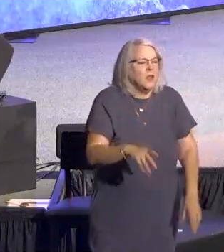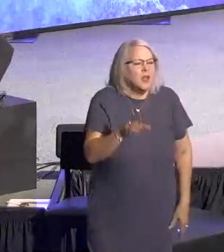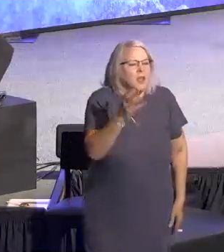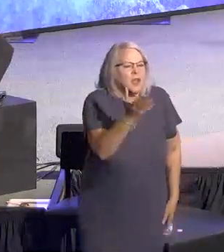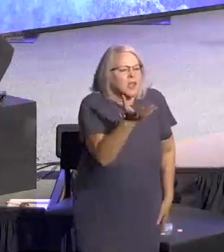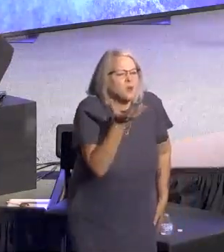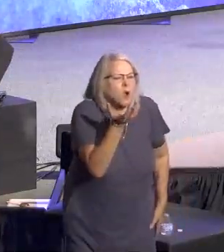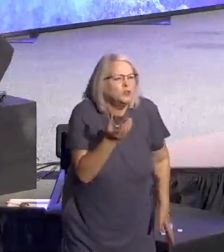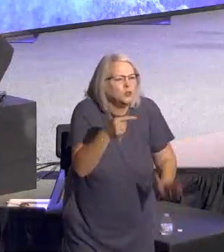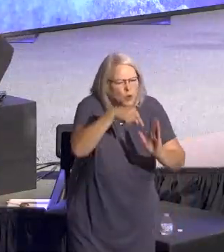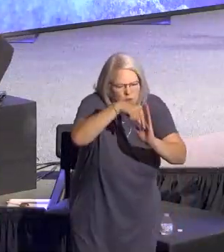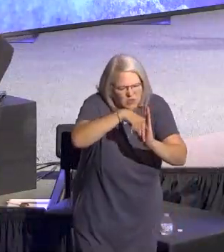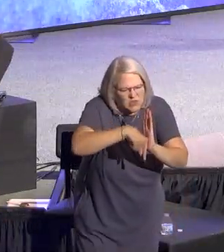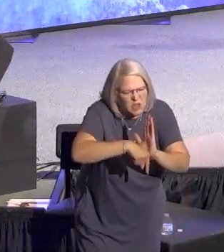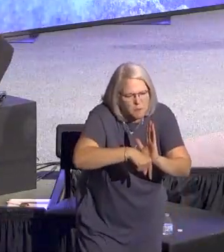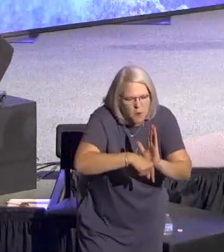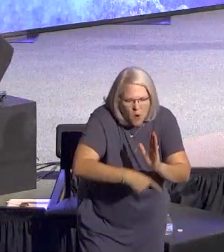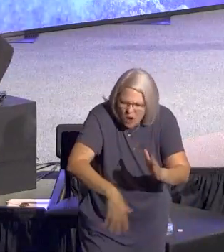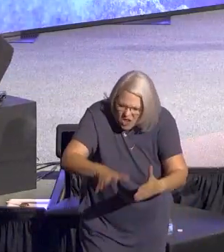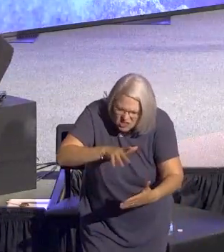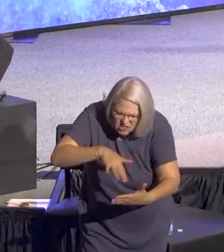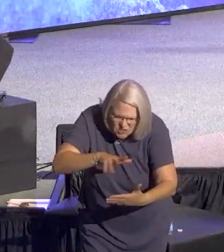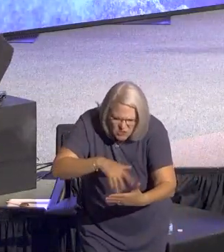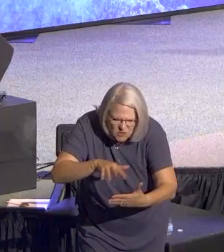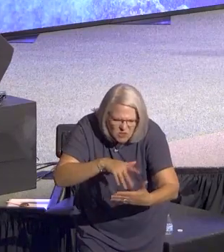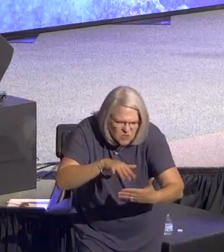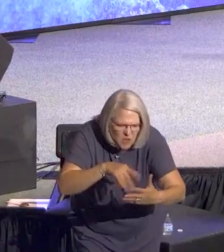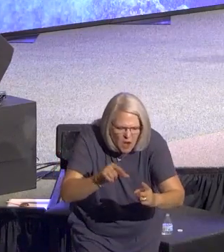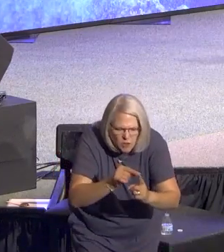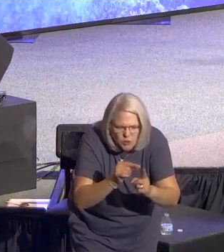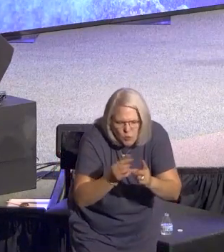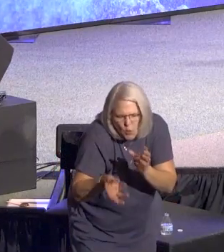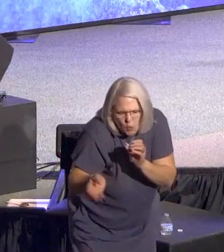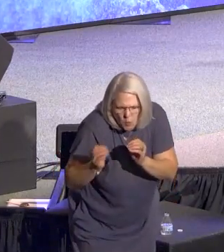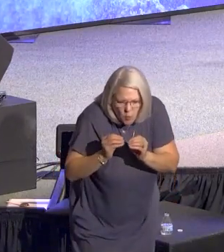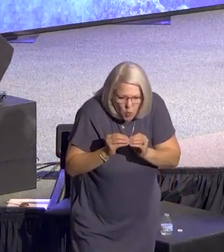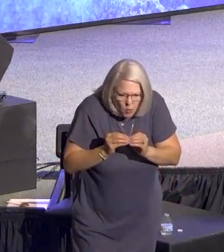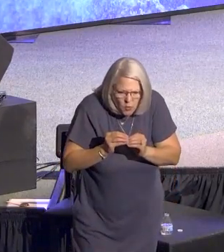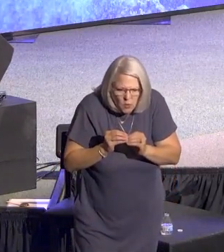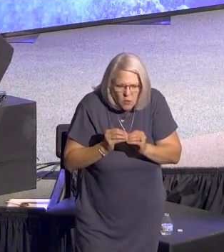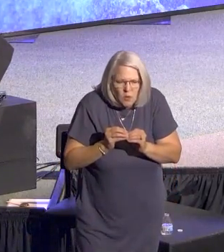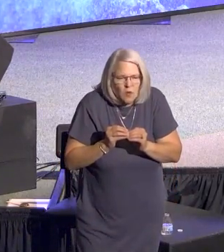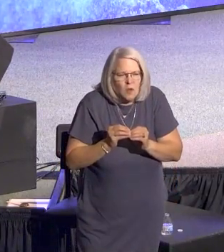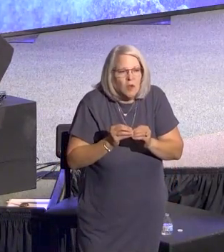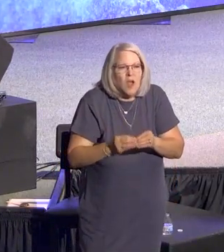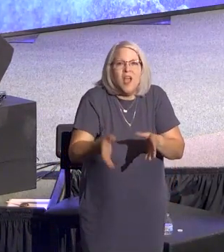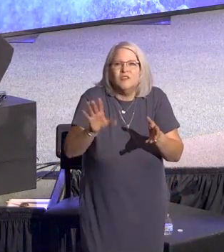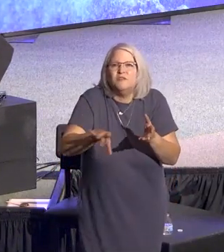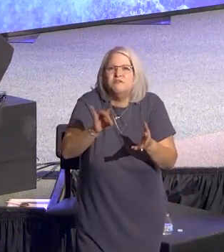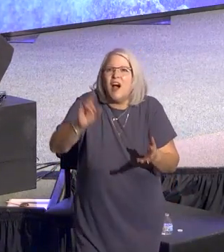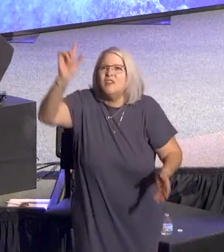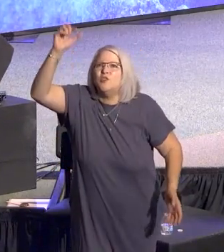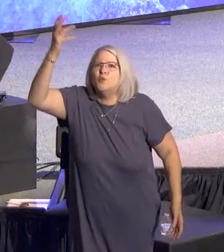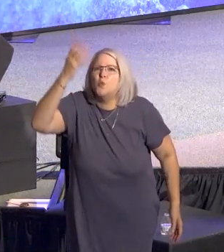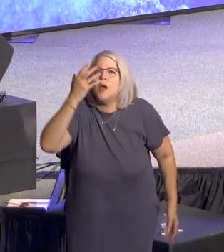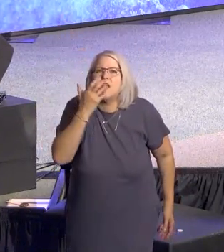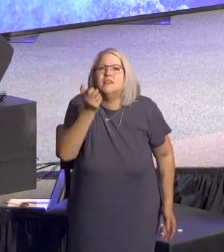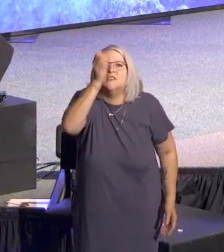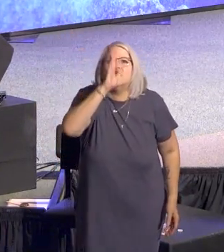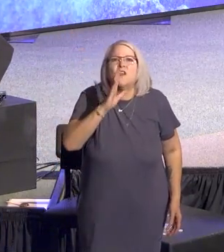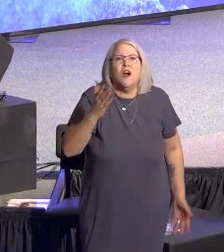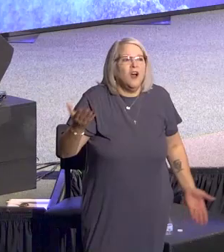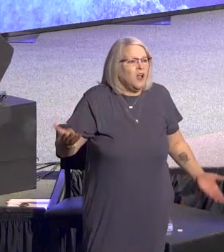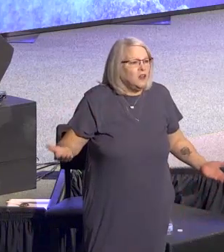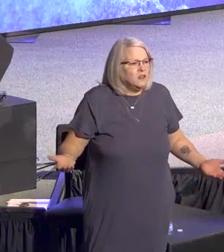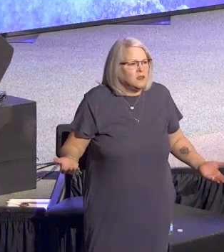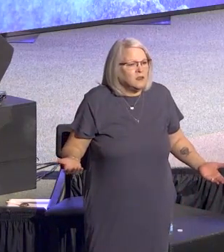if I dare say it, deeper. And we find it in the grace of our God. This word, grace, charis in Greek, is perhaps